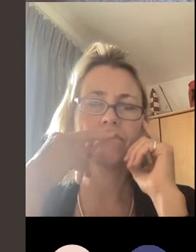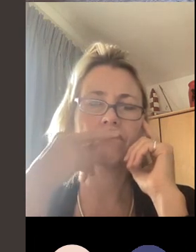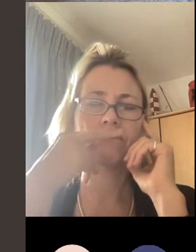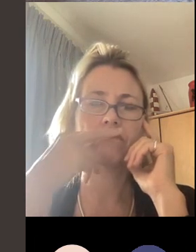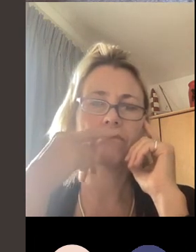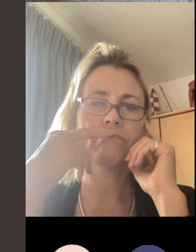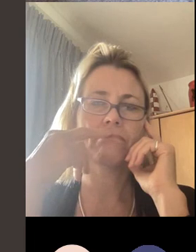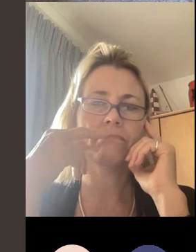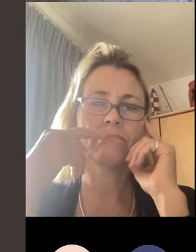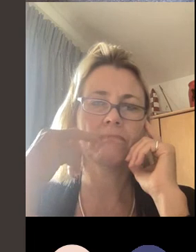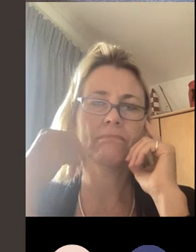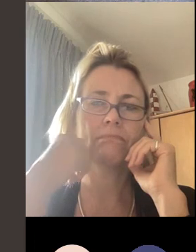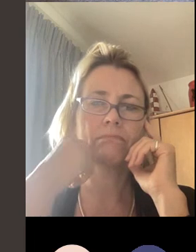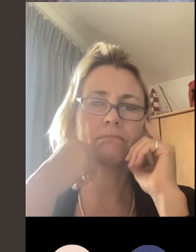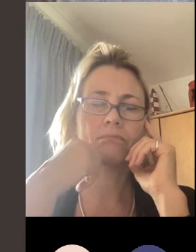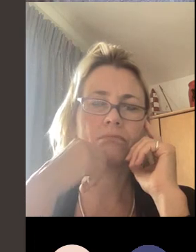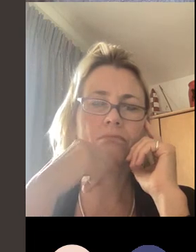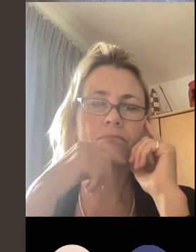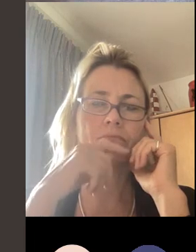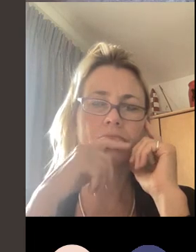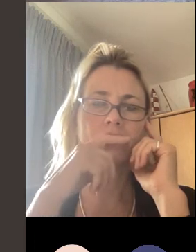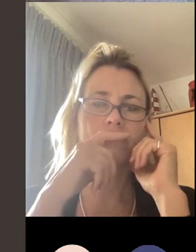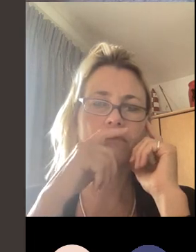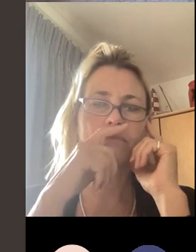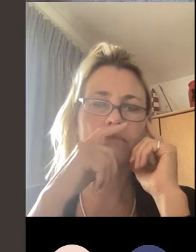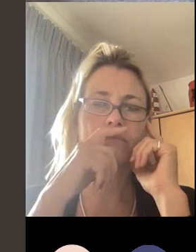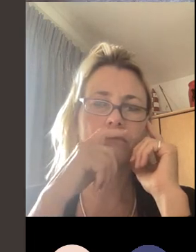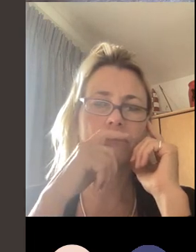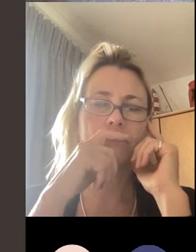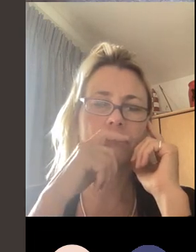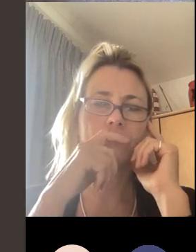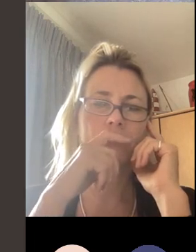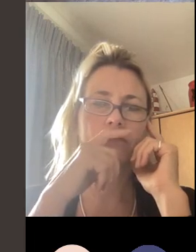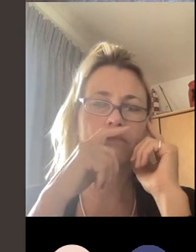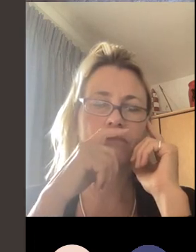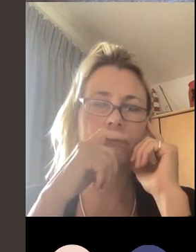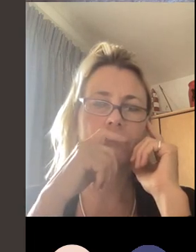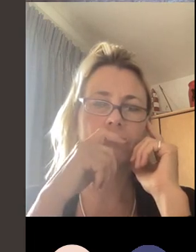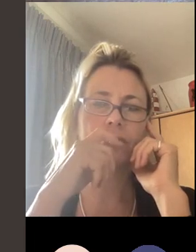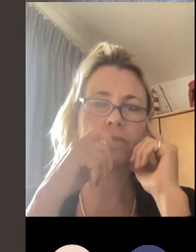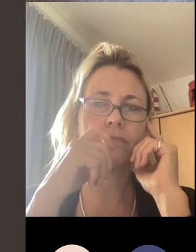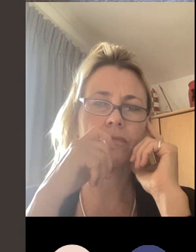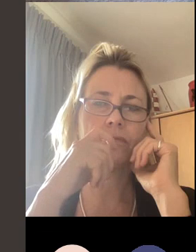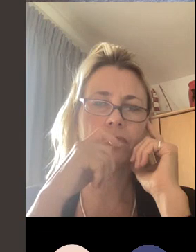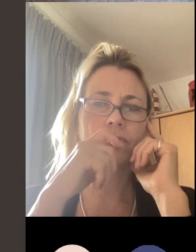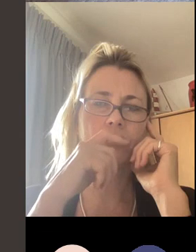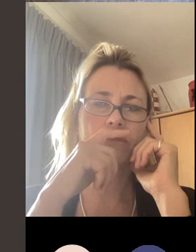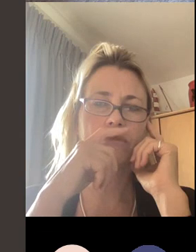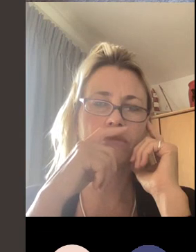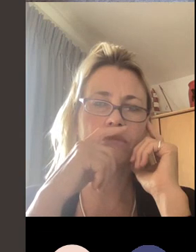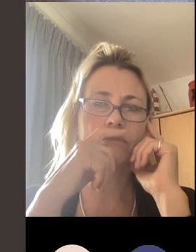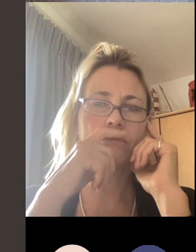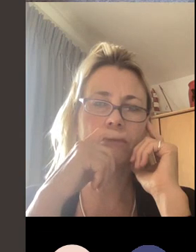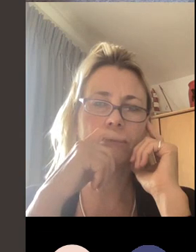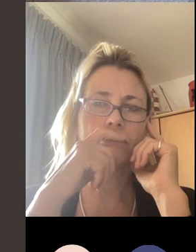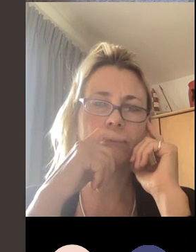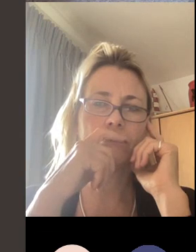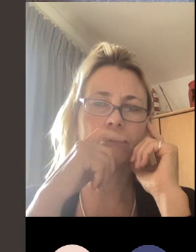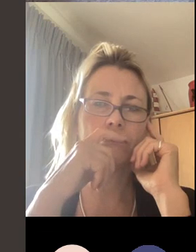digital stuff. But I don't think that's true, but you know, only the ones who have a computer and are comfortable talking on video would speak to us.